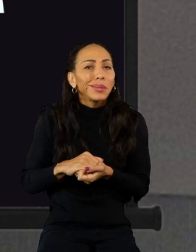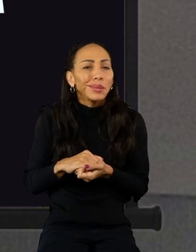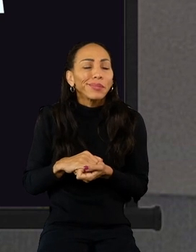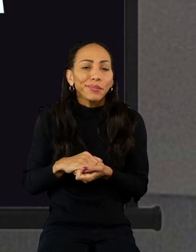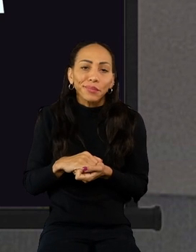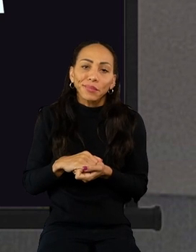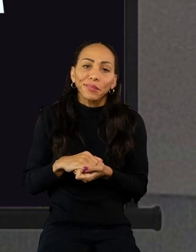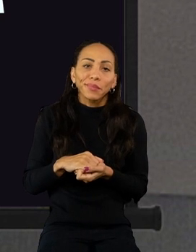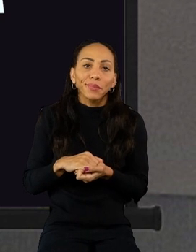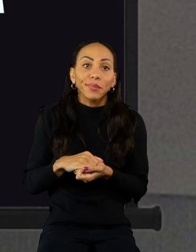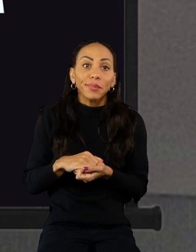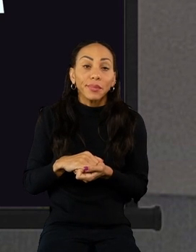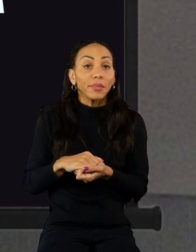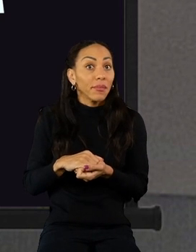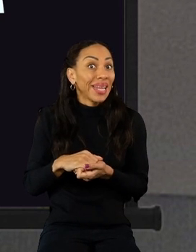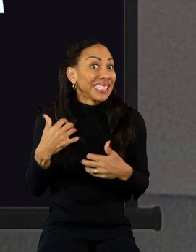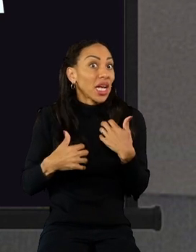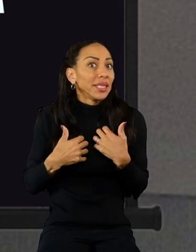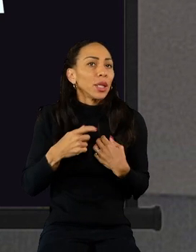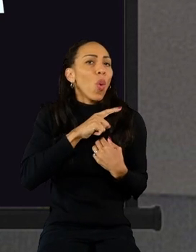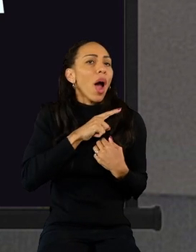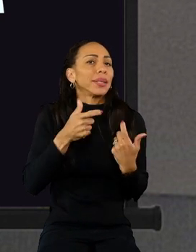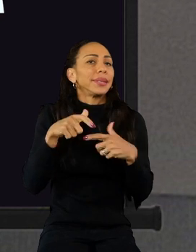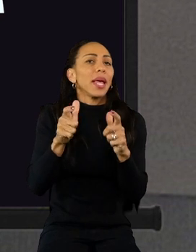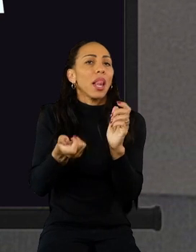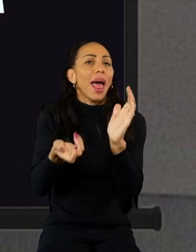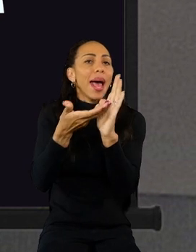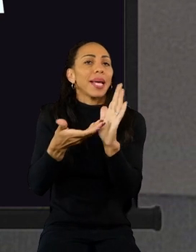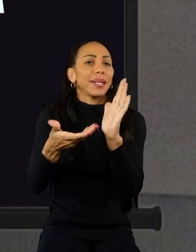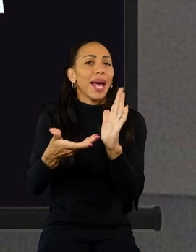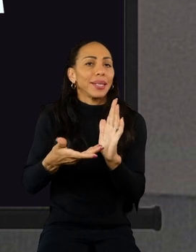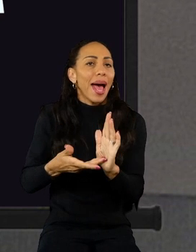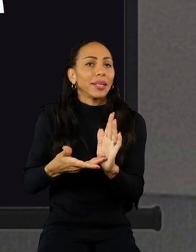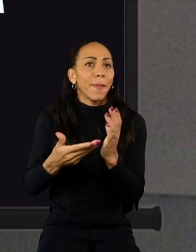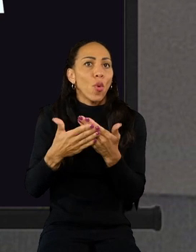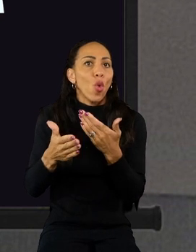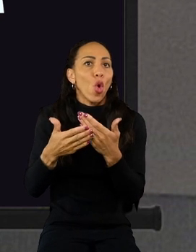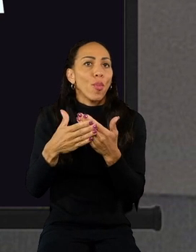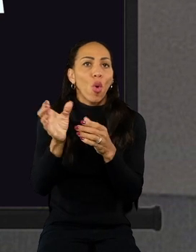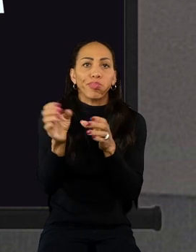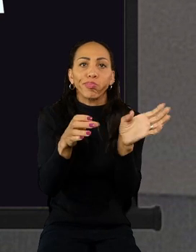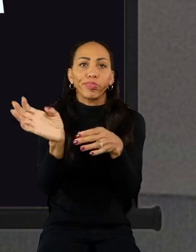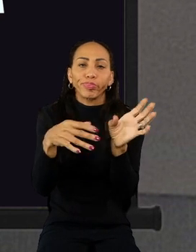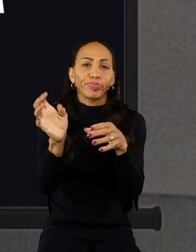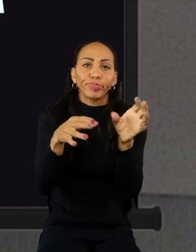I think it's a brilliant piece of work, and it's really exciting that we are still adding to it.